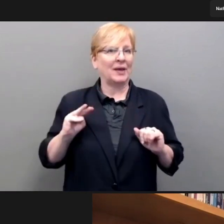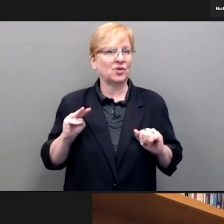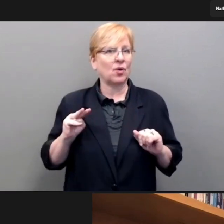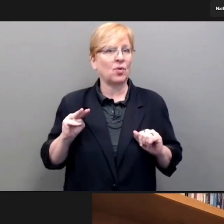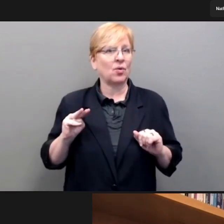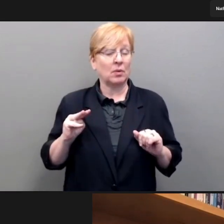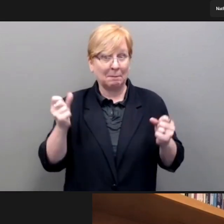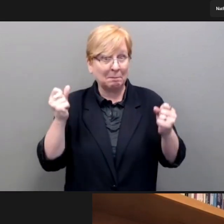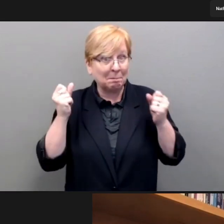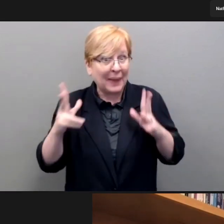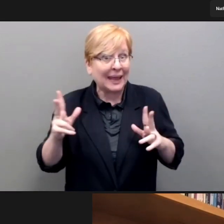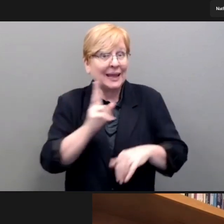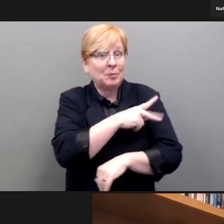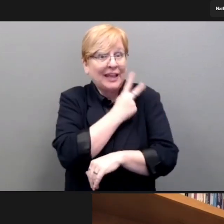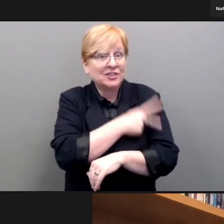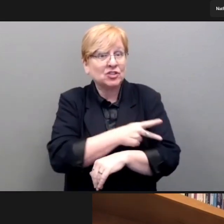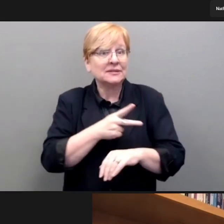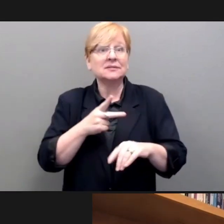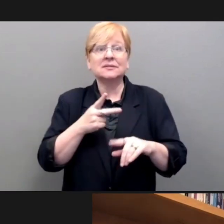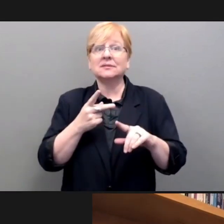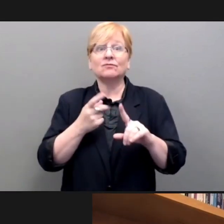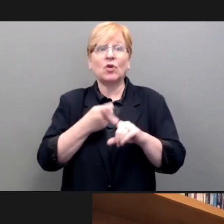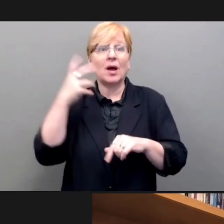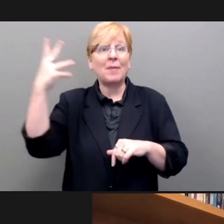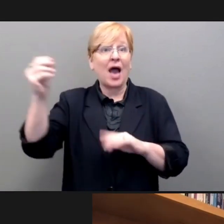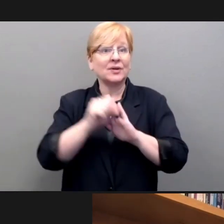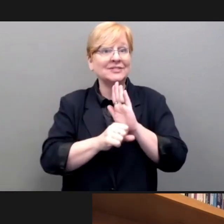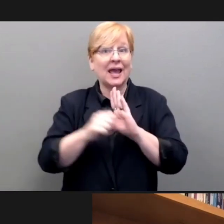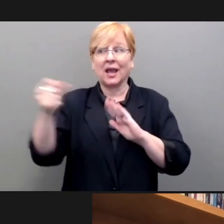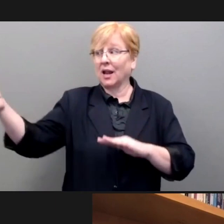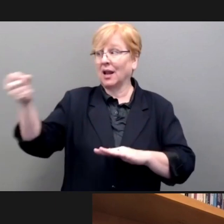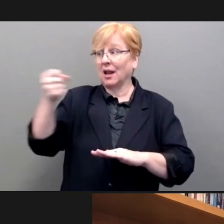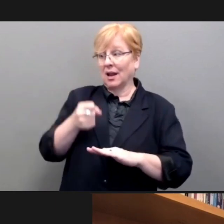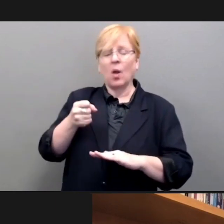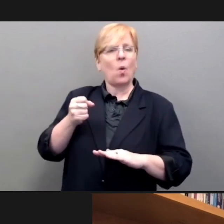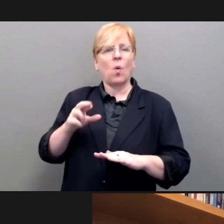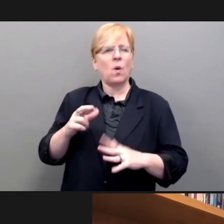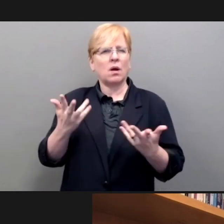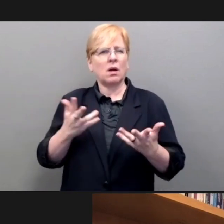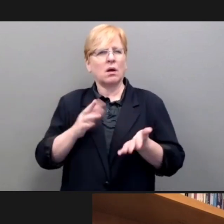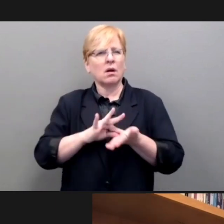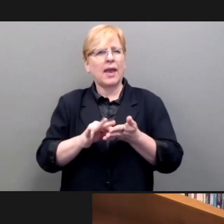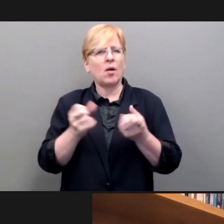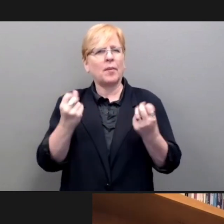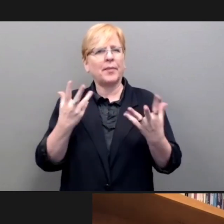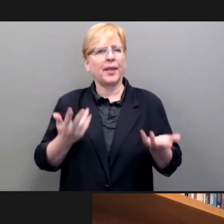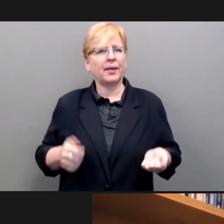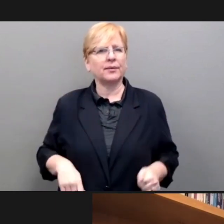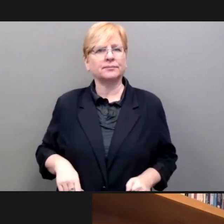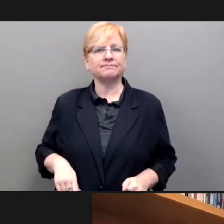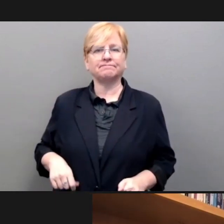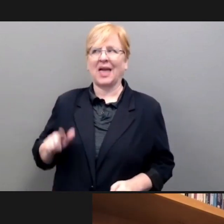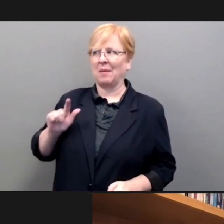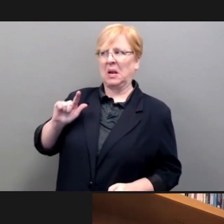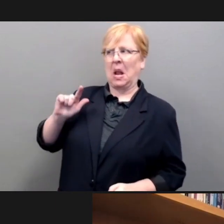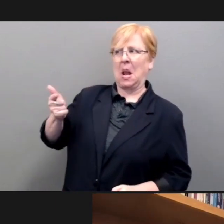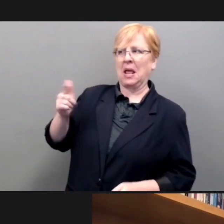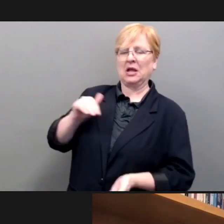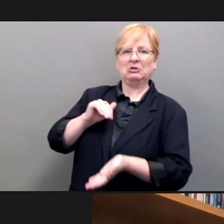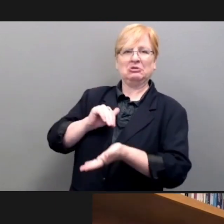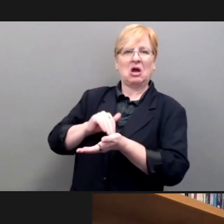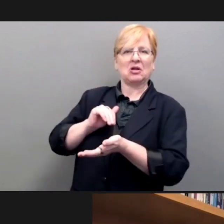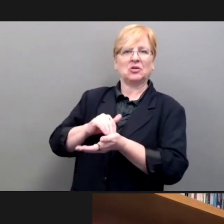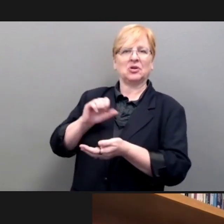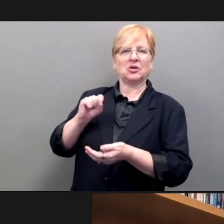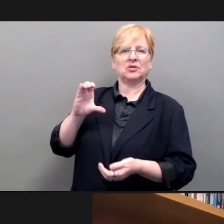significant? How would you describe that? I'm going to go to Dr. Scrace. We do have quite a few. I don't know the exact number.